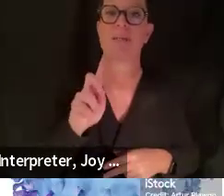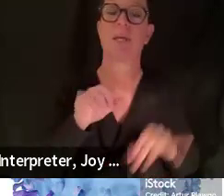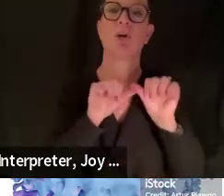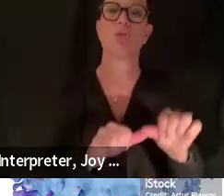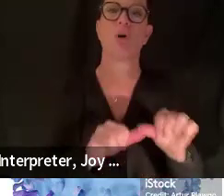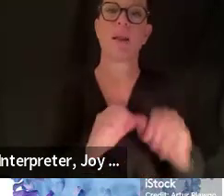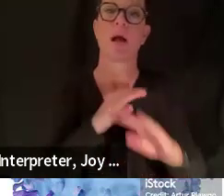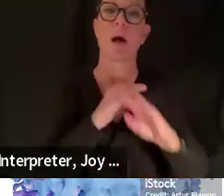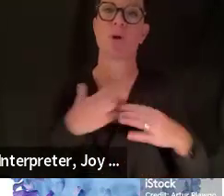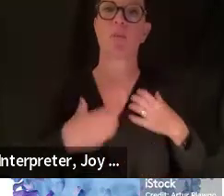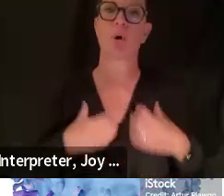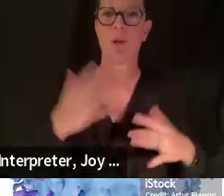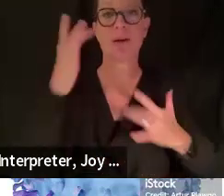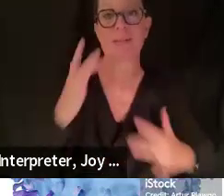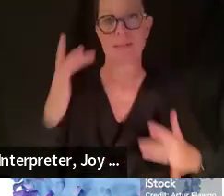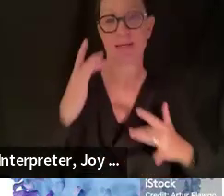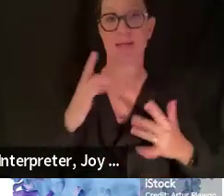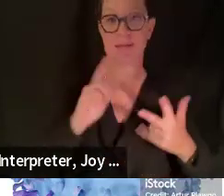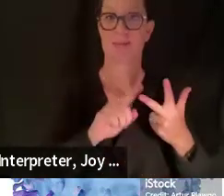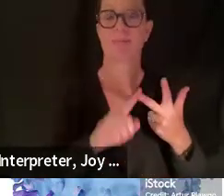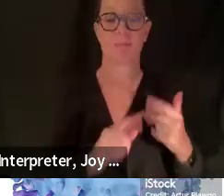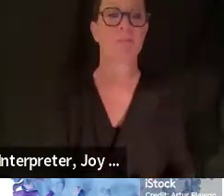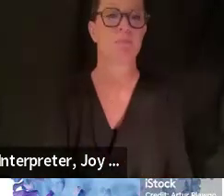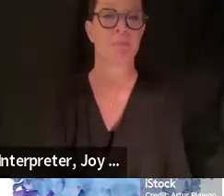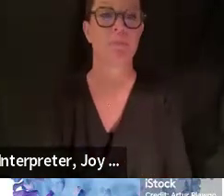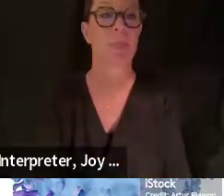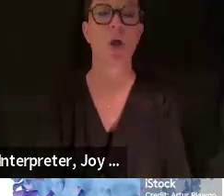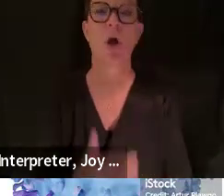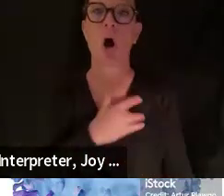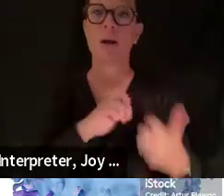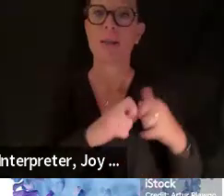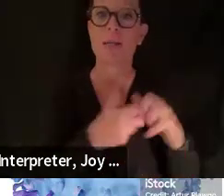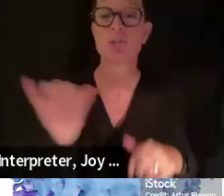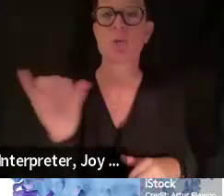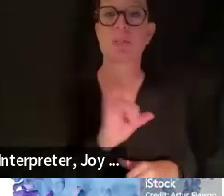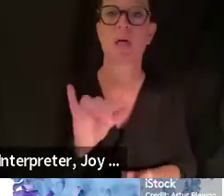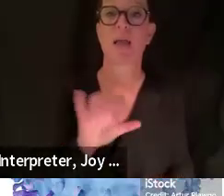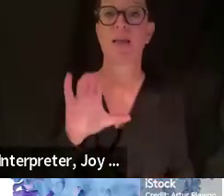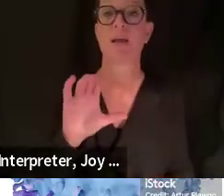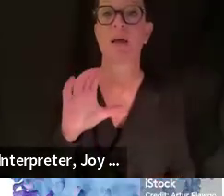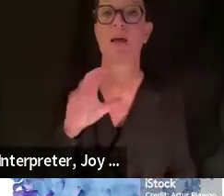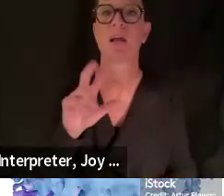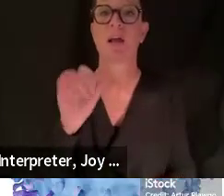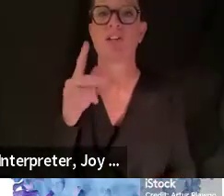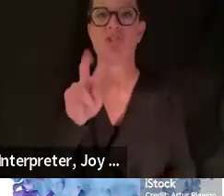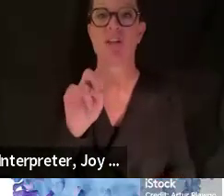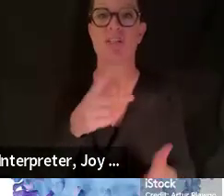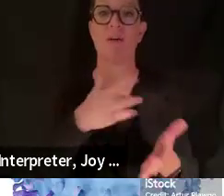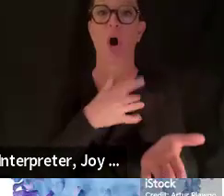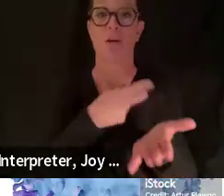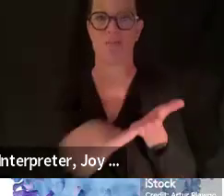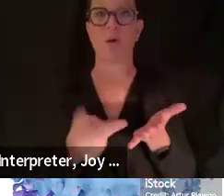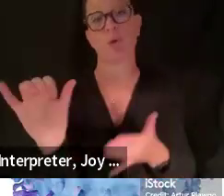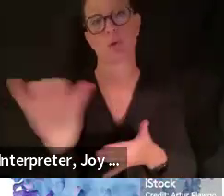chronic obstructive pulmonary disease, heart issues such as congestive heart failure as